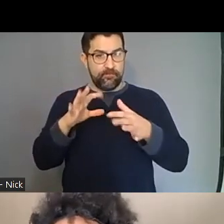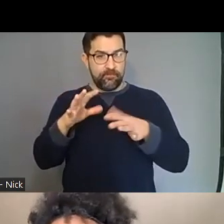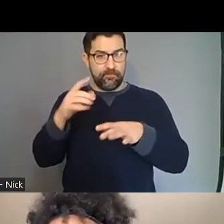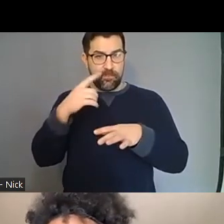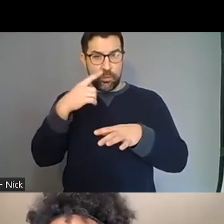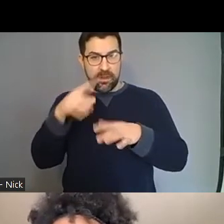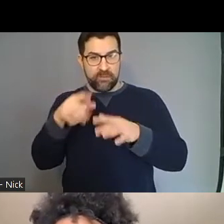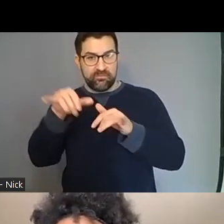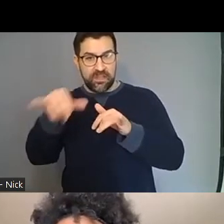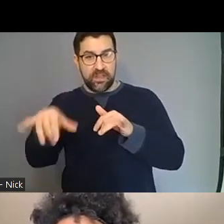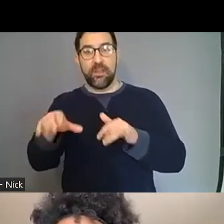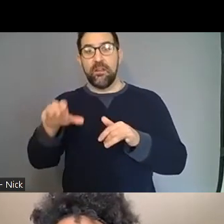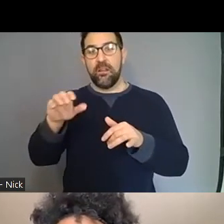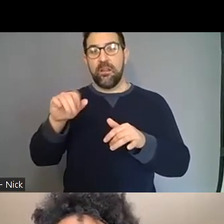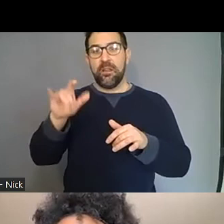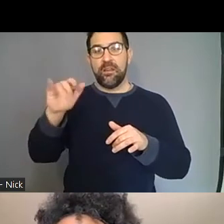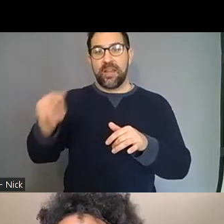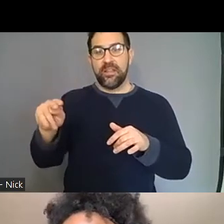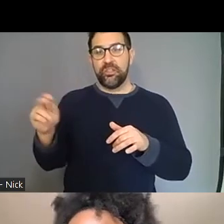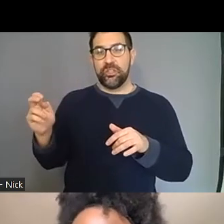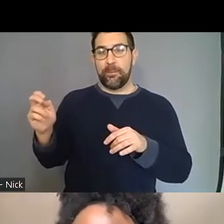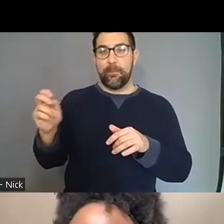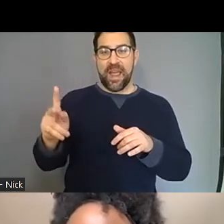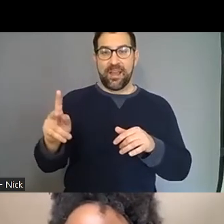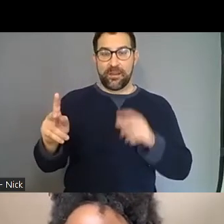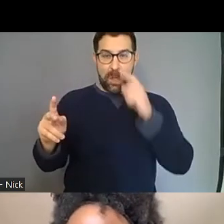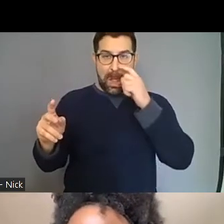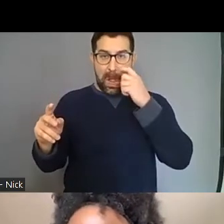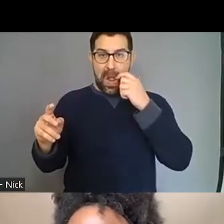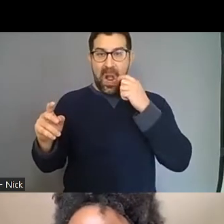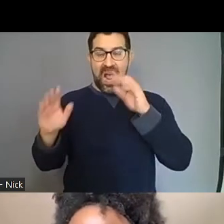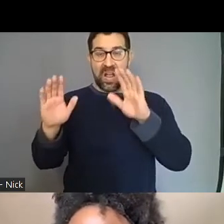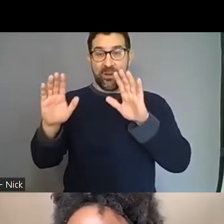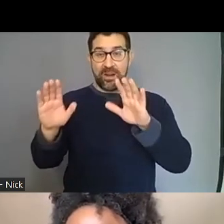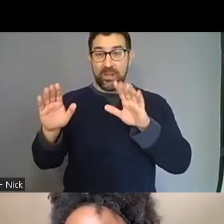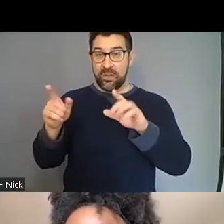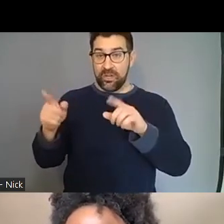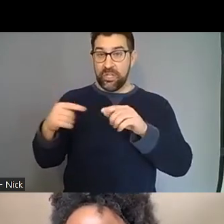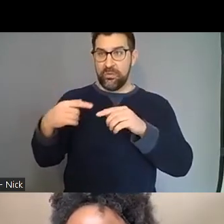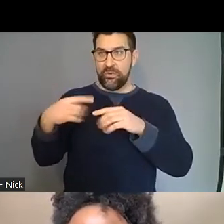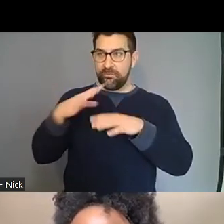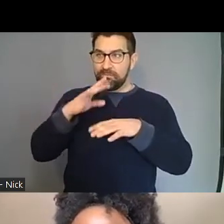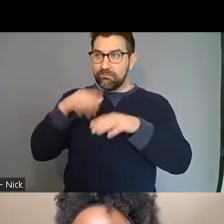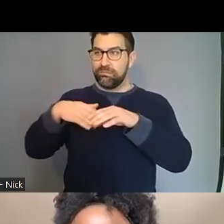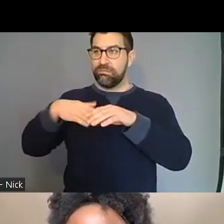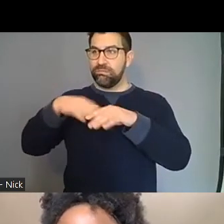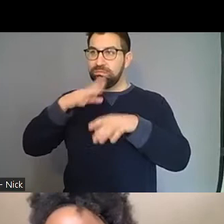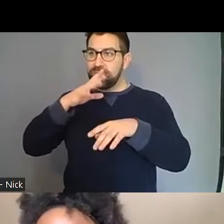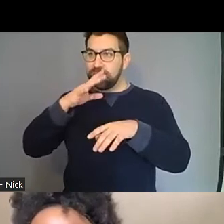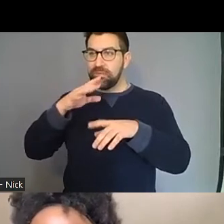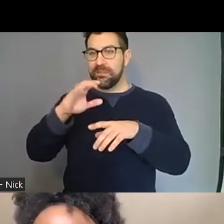Caitlin is back on with us, which is great. And Caitlin, I know you were on a roll, and you know, that darn